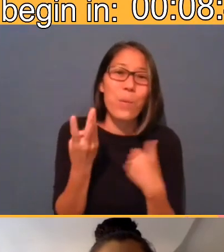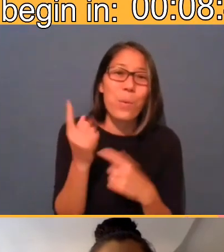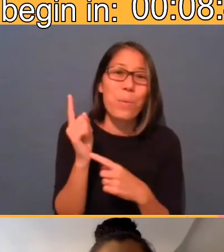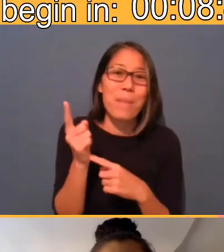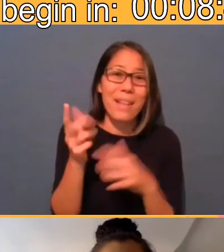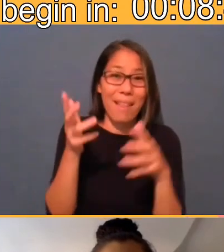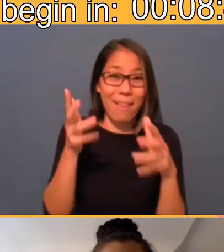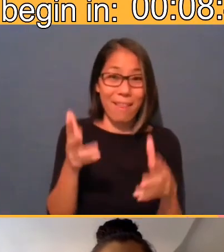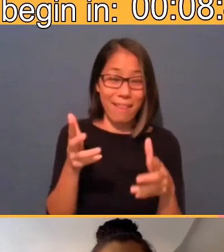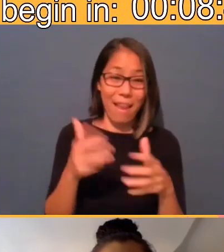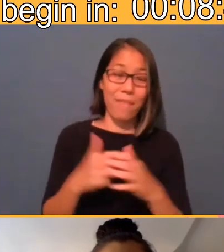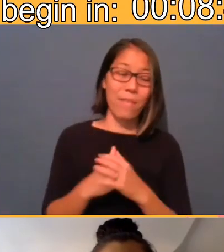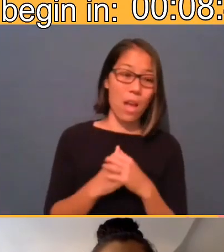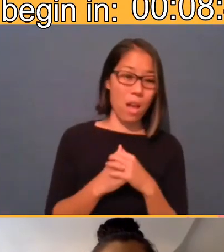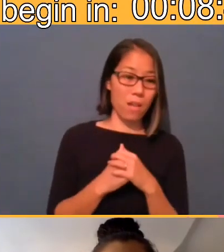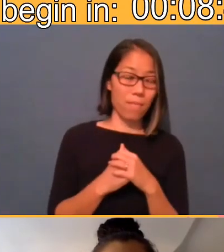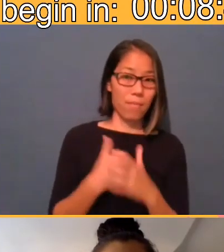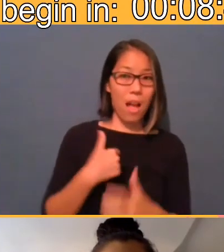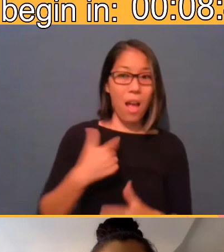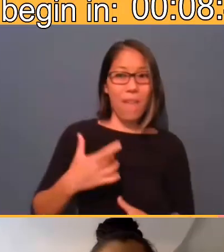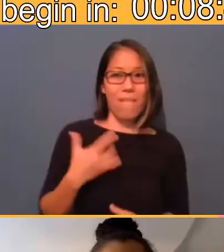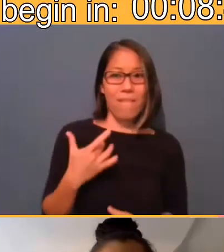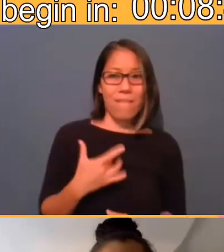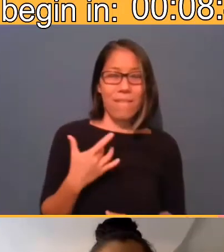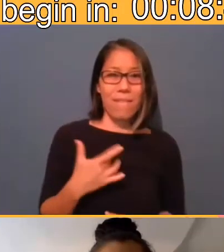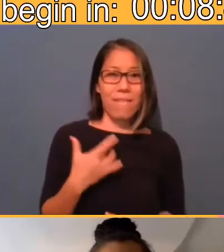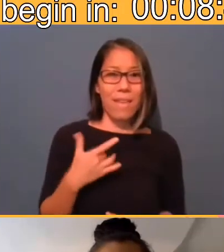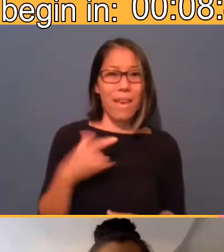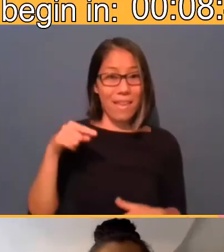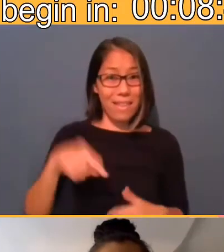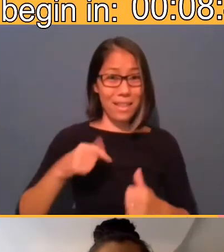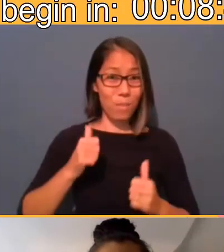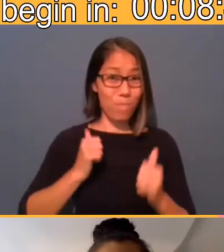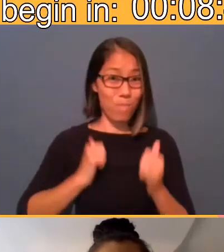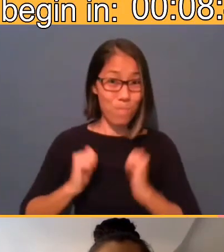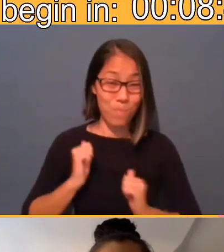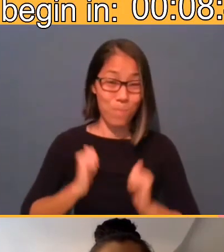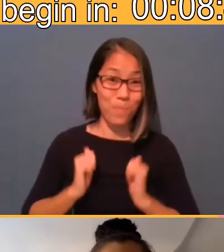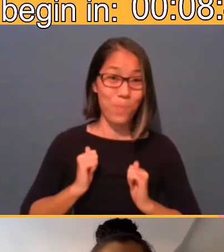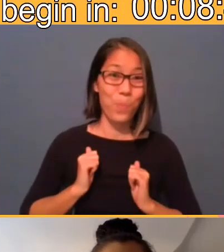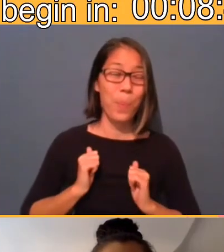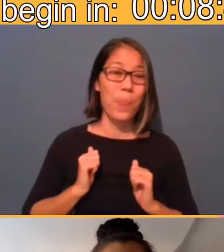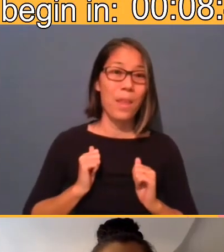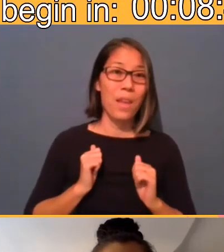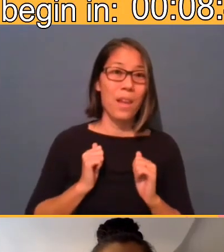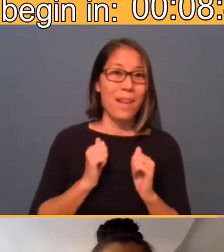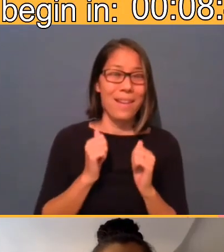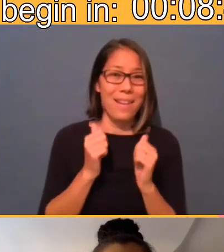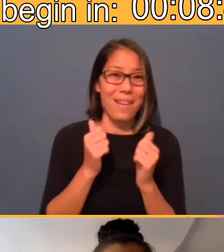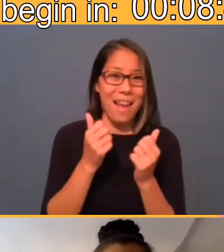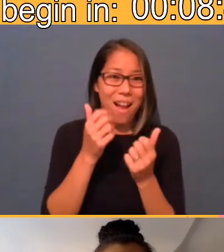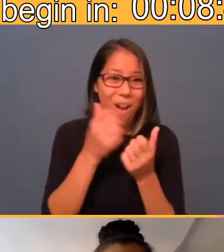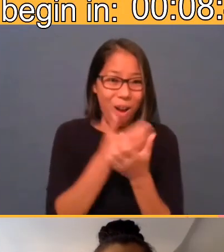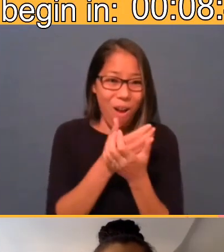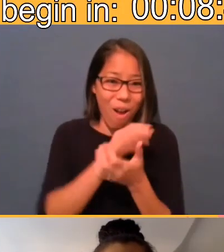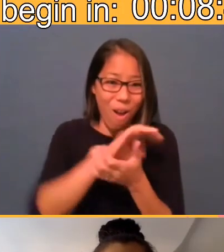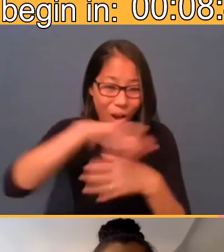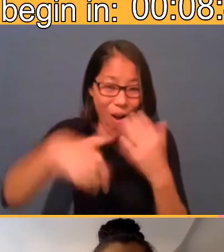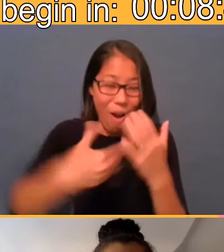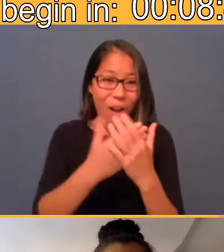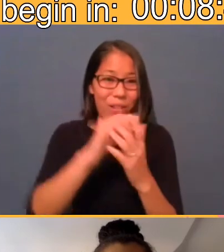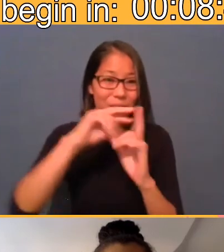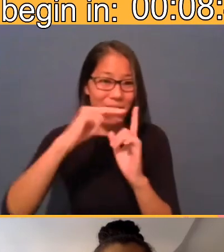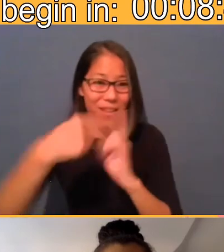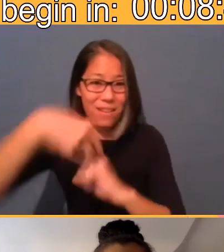left. I feel that this piece, in every aspect of it, the way it